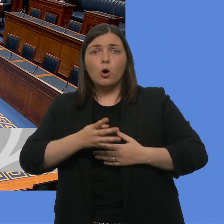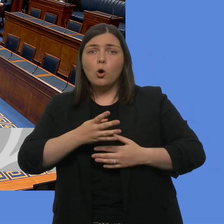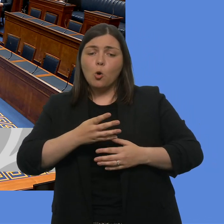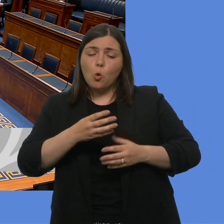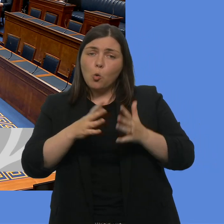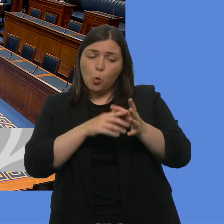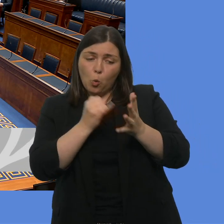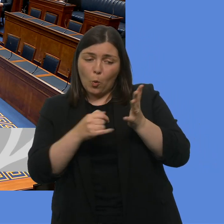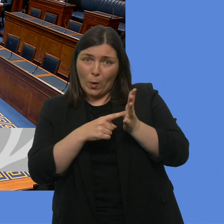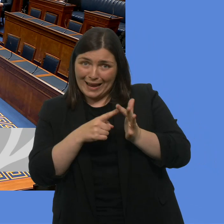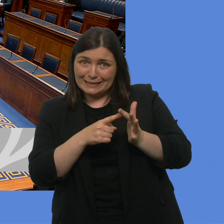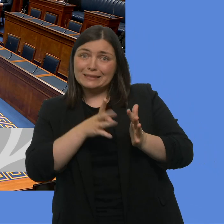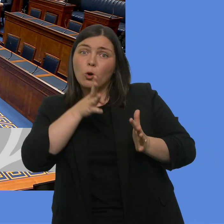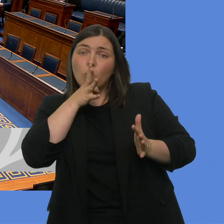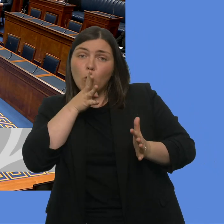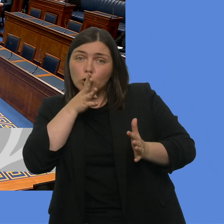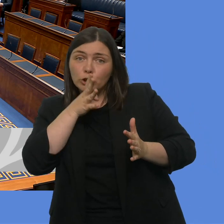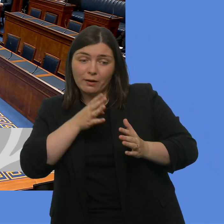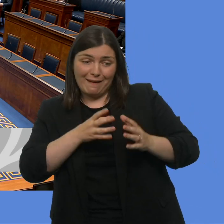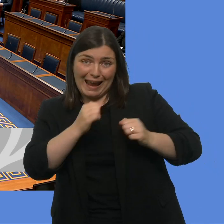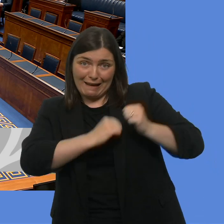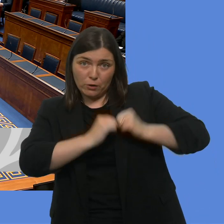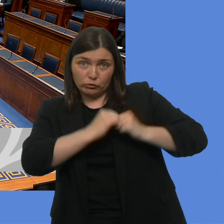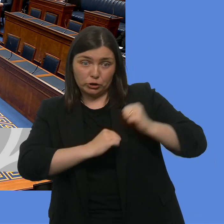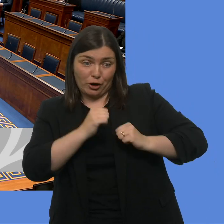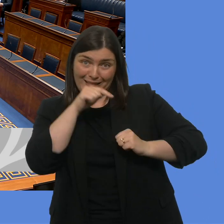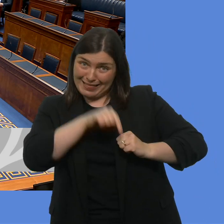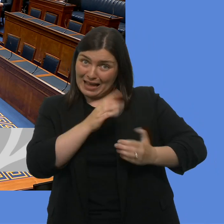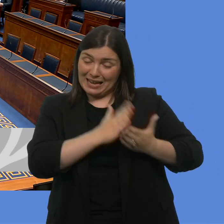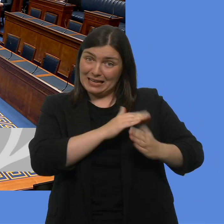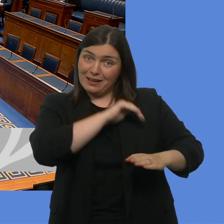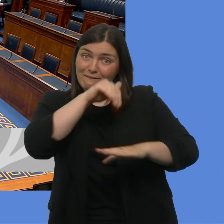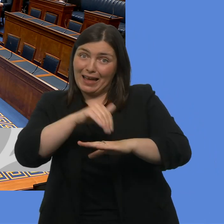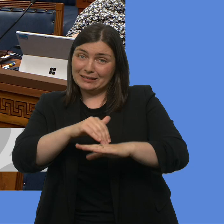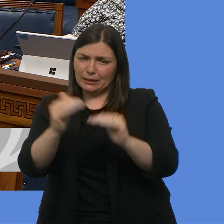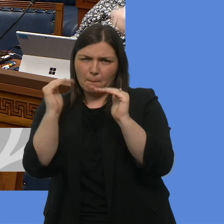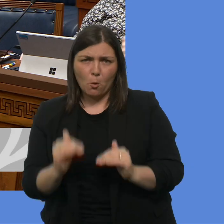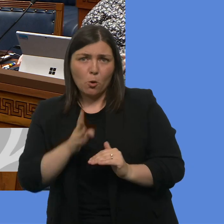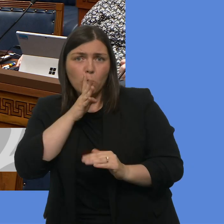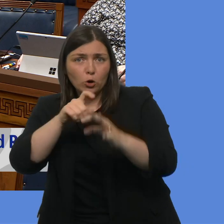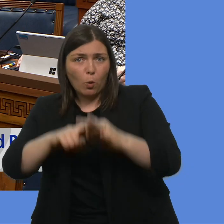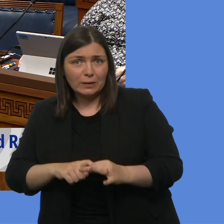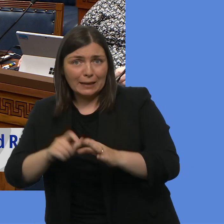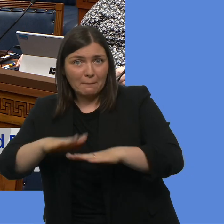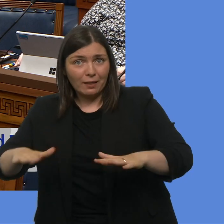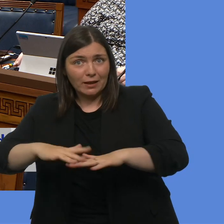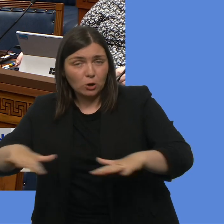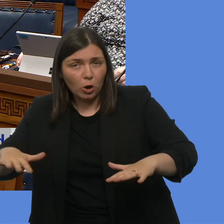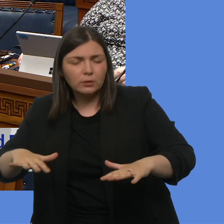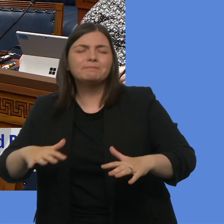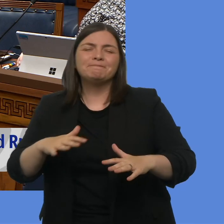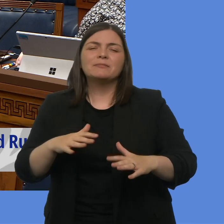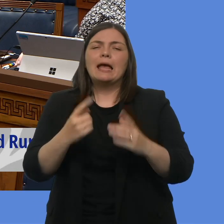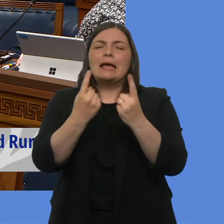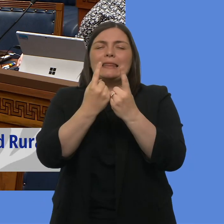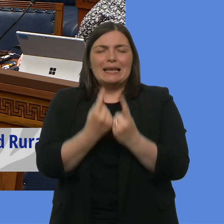relation to poor water quality in Belfast Lough? So the issue in terms of wastewater infrastructure and the impact